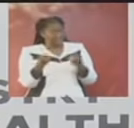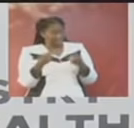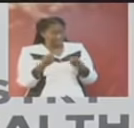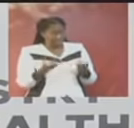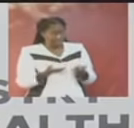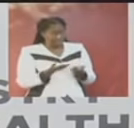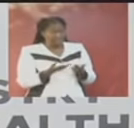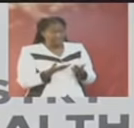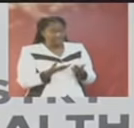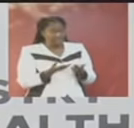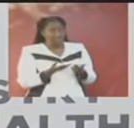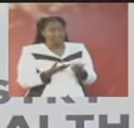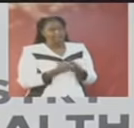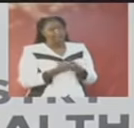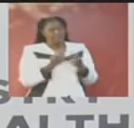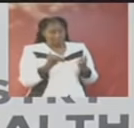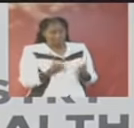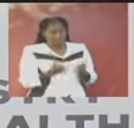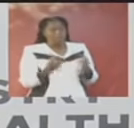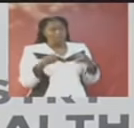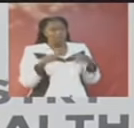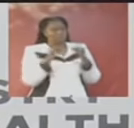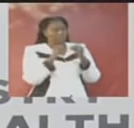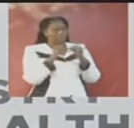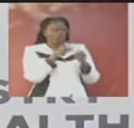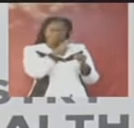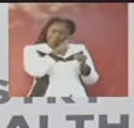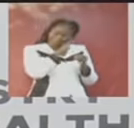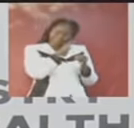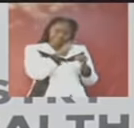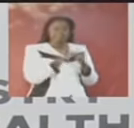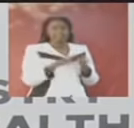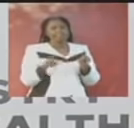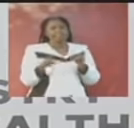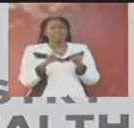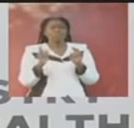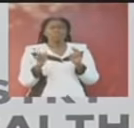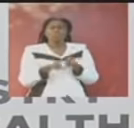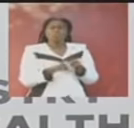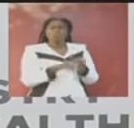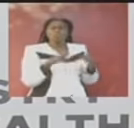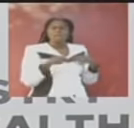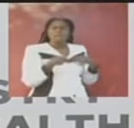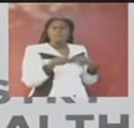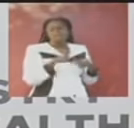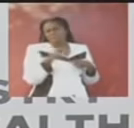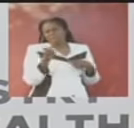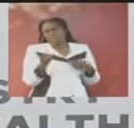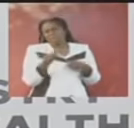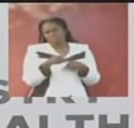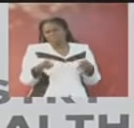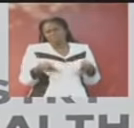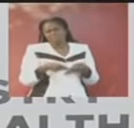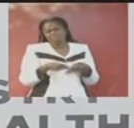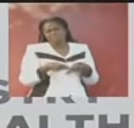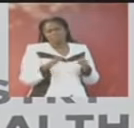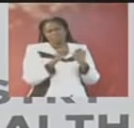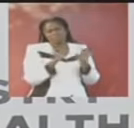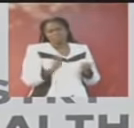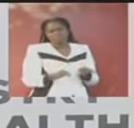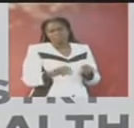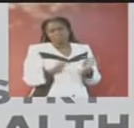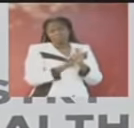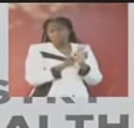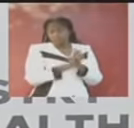7-day period. Additionally, we have other facilities for the quarantine of returning nationals. For